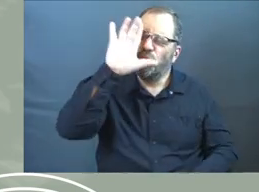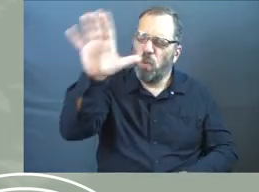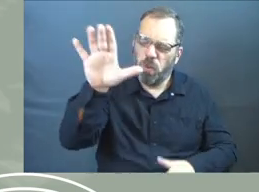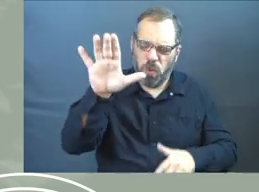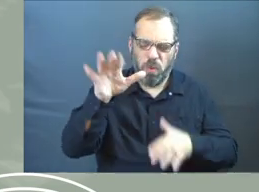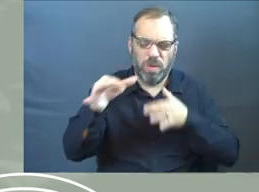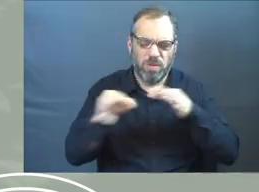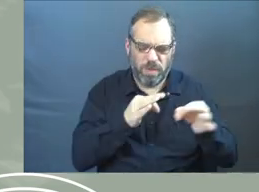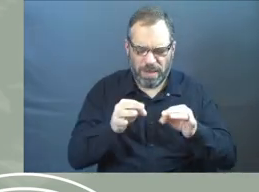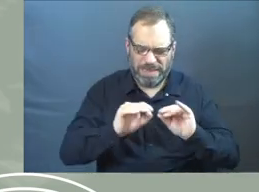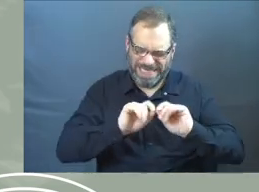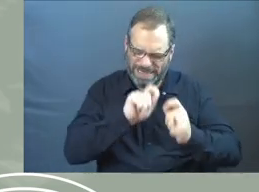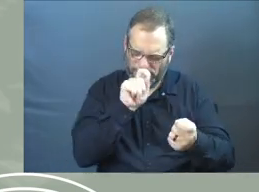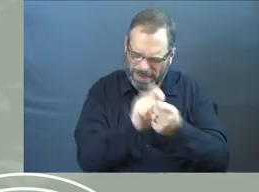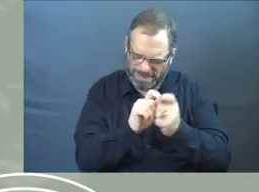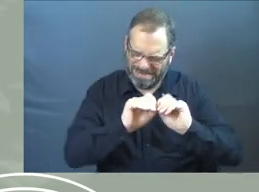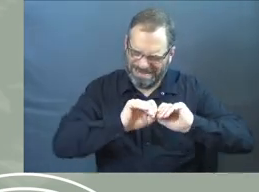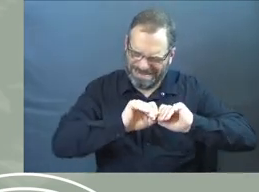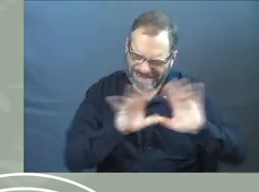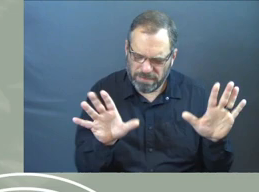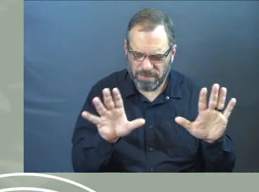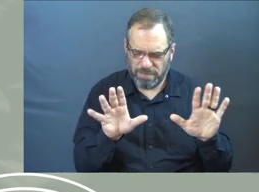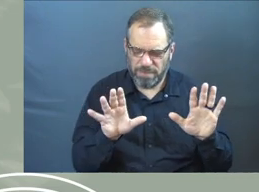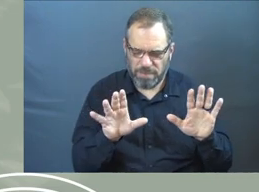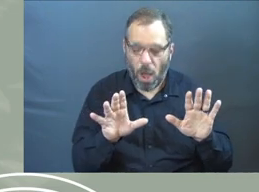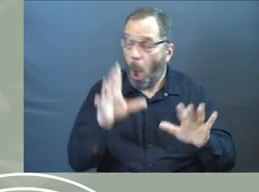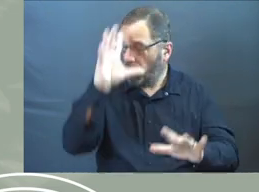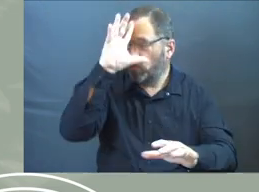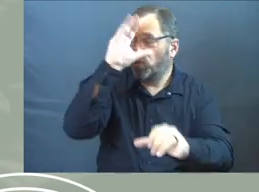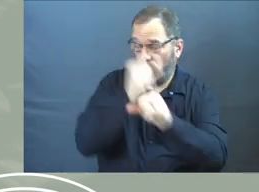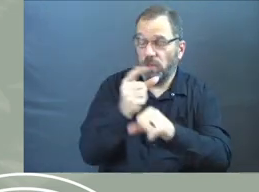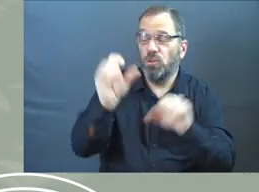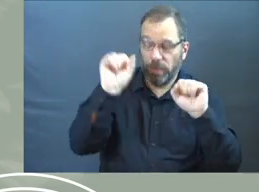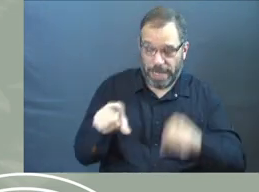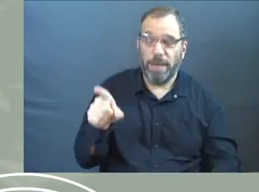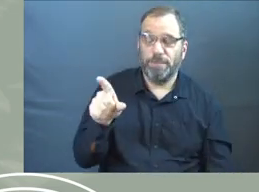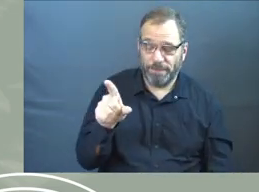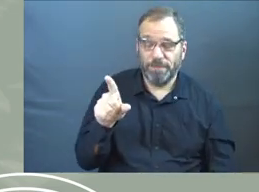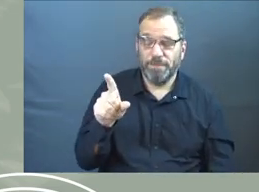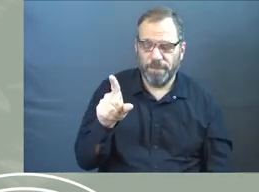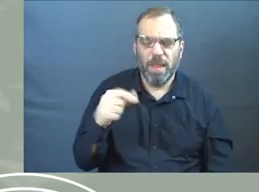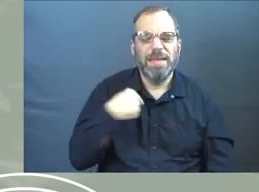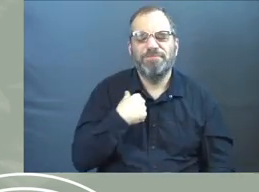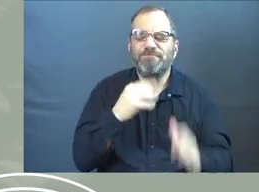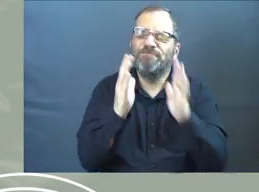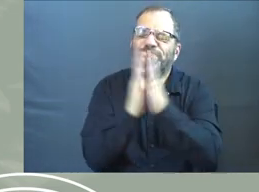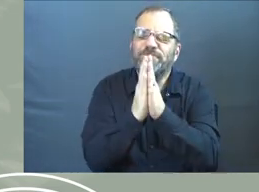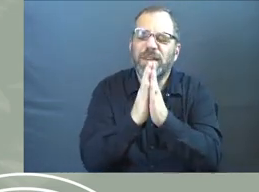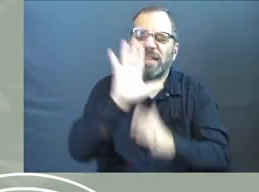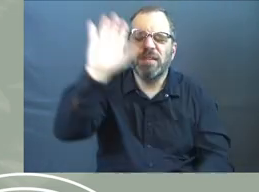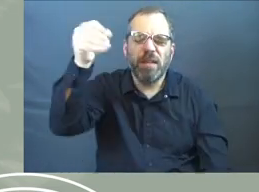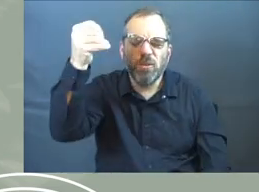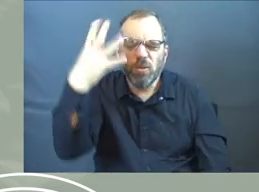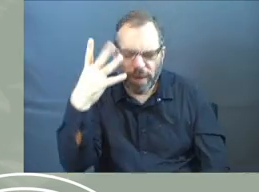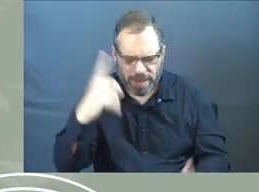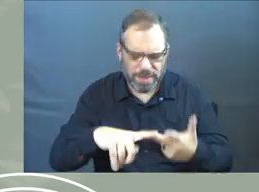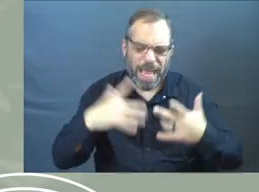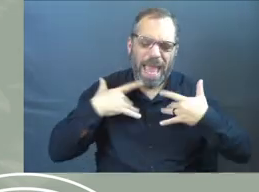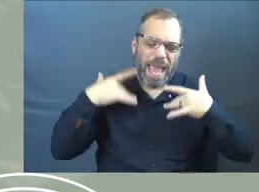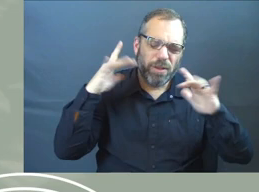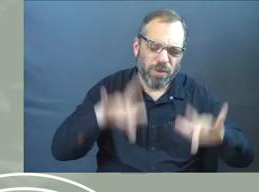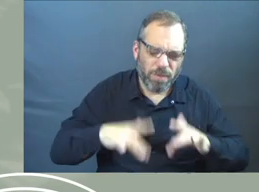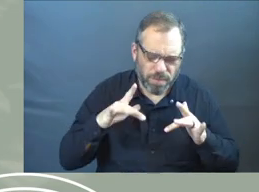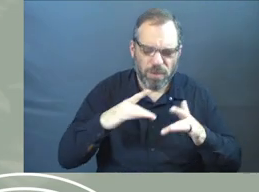direction to them very specifically. We can trust you, Jesus. And I pray, Lord, that your grace and your